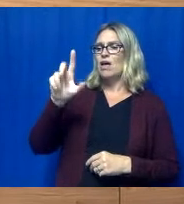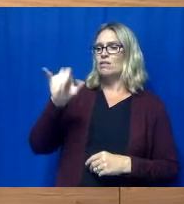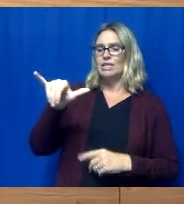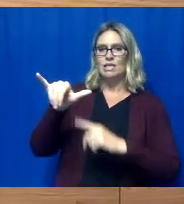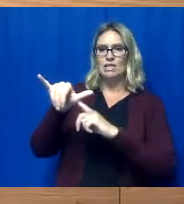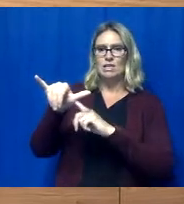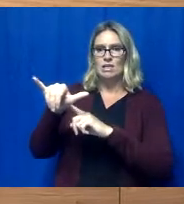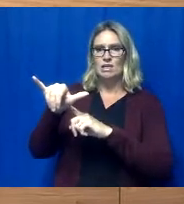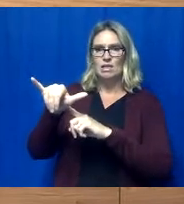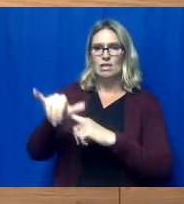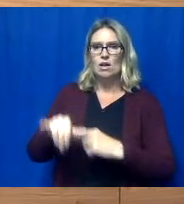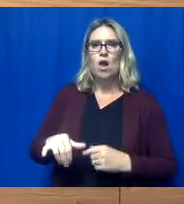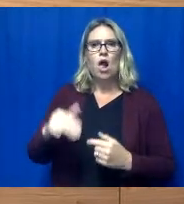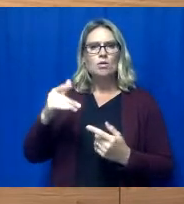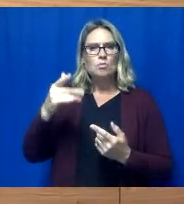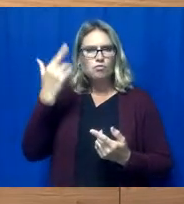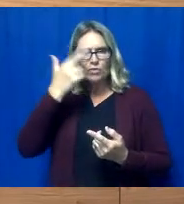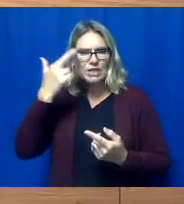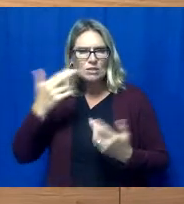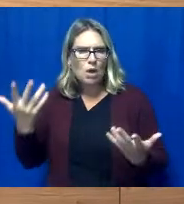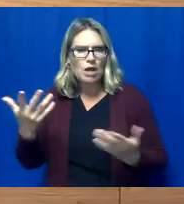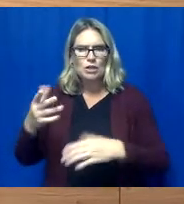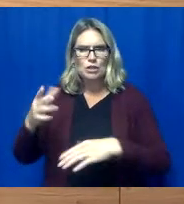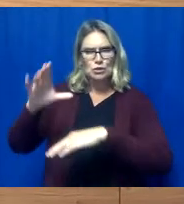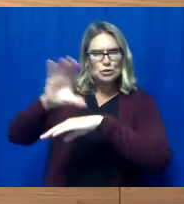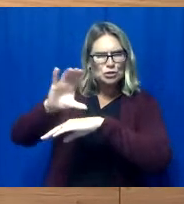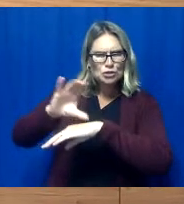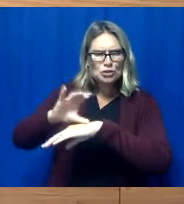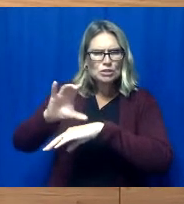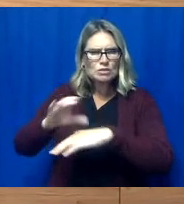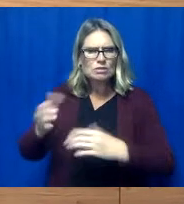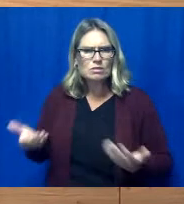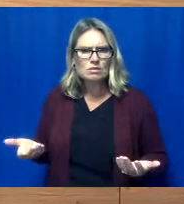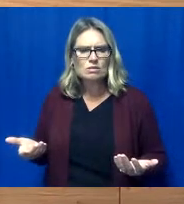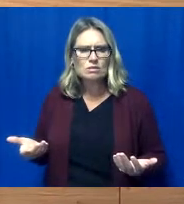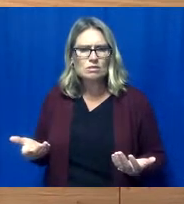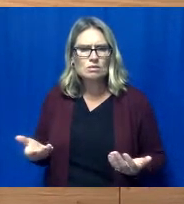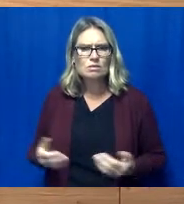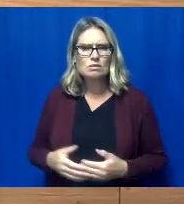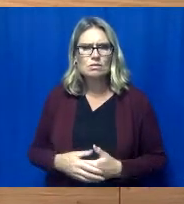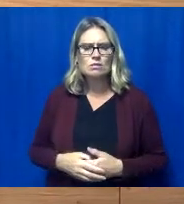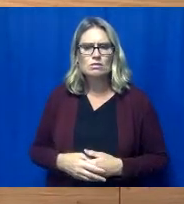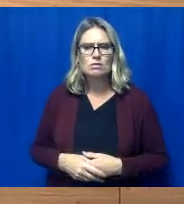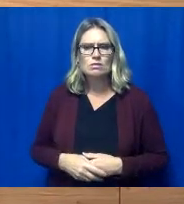there's a lot of churches and places of worship in the region. How important are these new measures for churches?